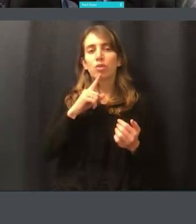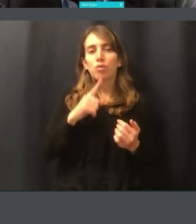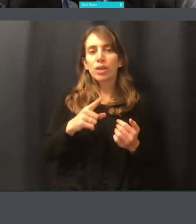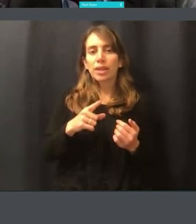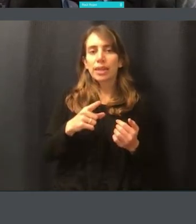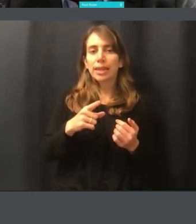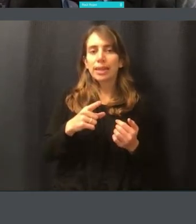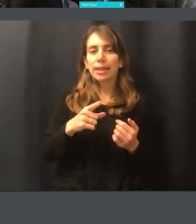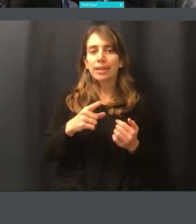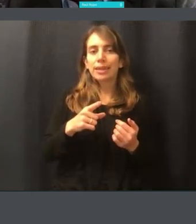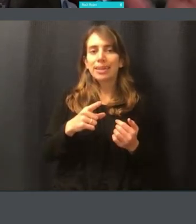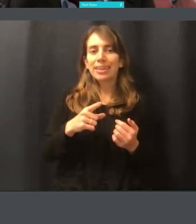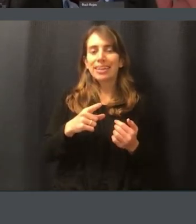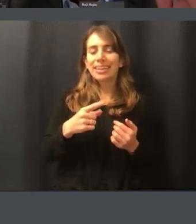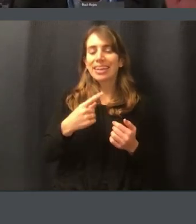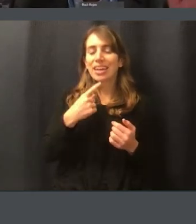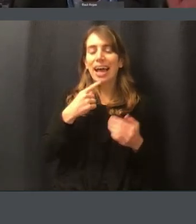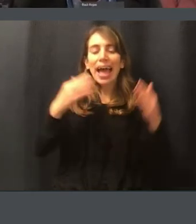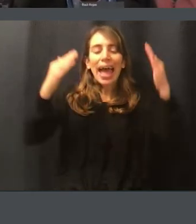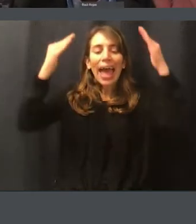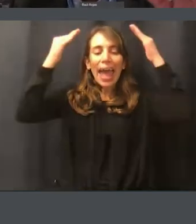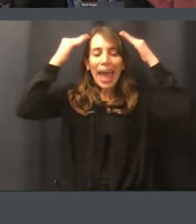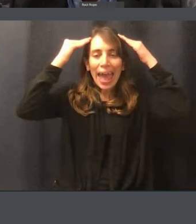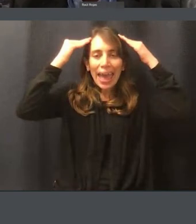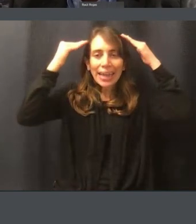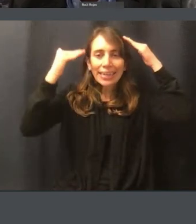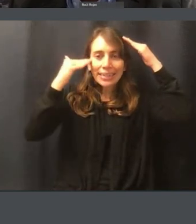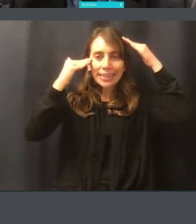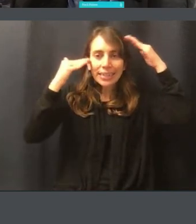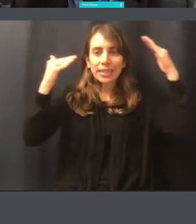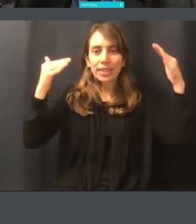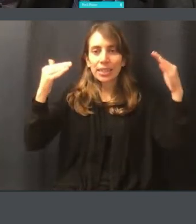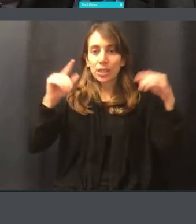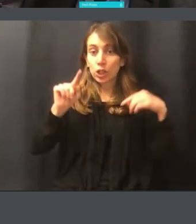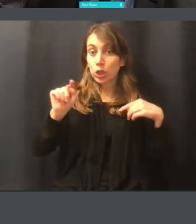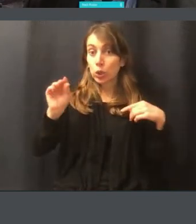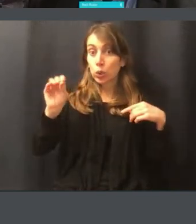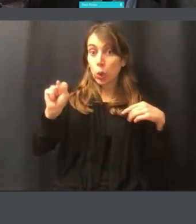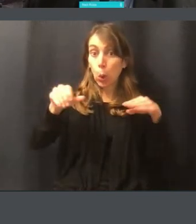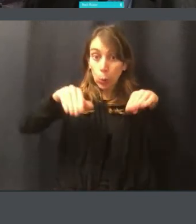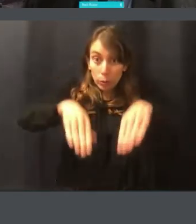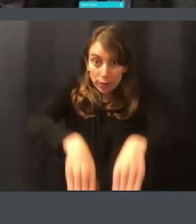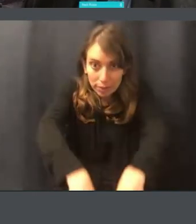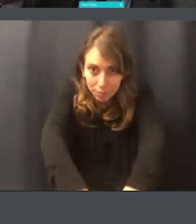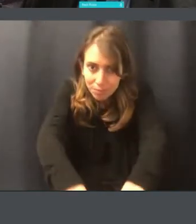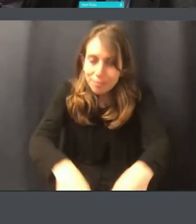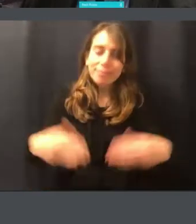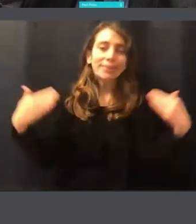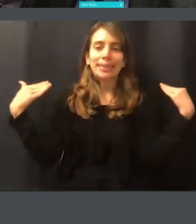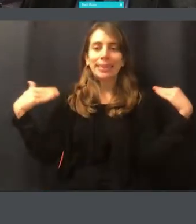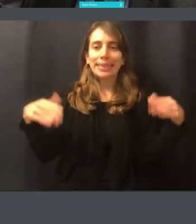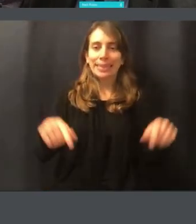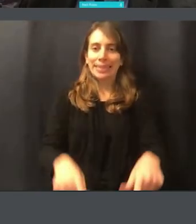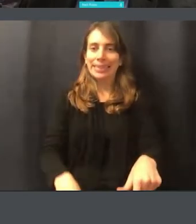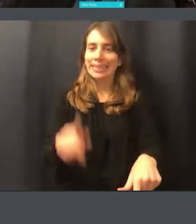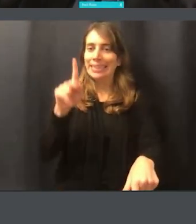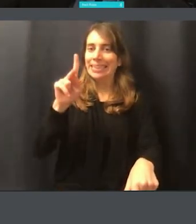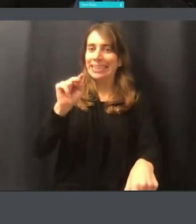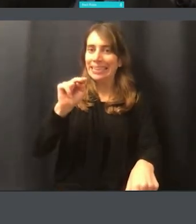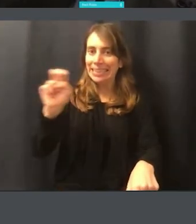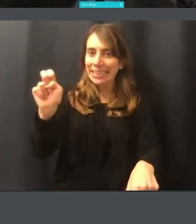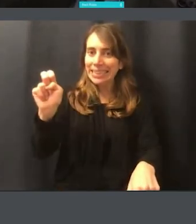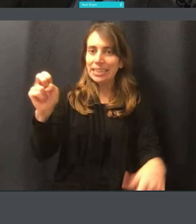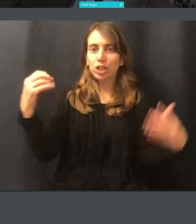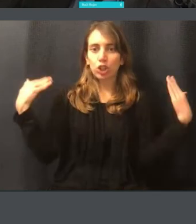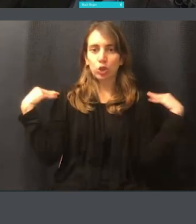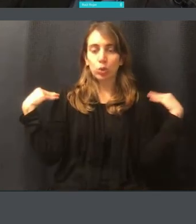called head, toes, knees, shoulders. And the idea is the examiner is doing something like, for example, the examiner might say, when I say touch